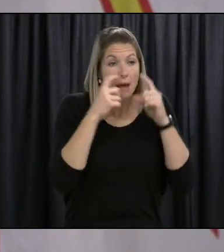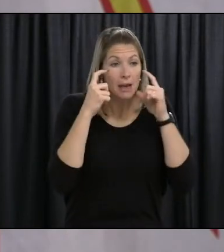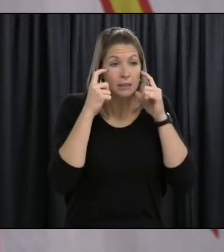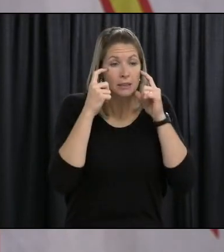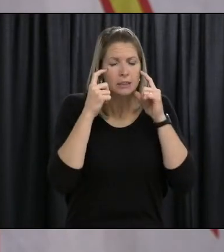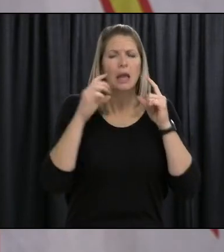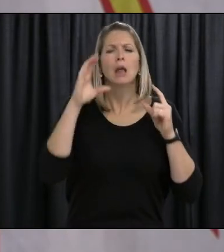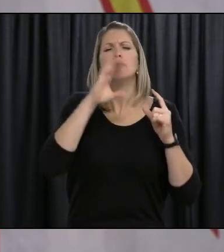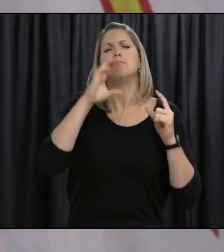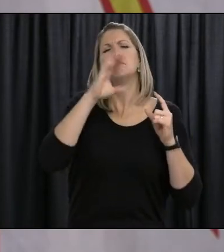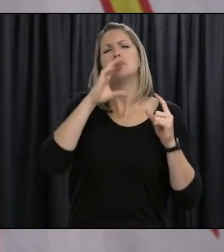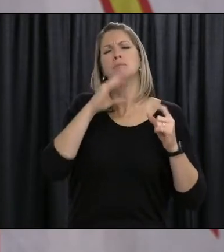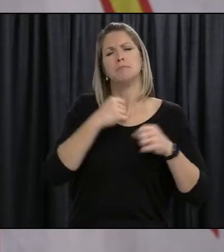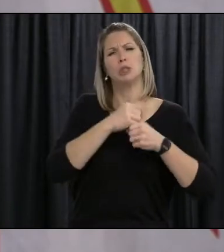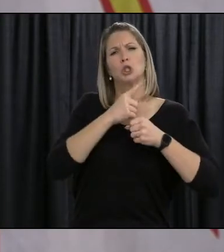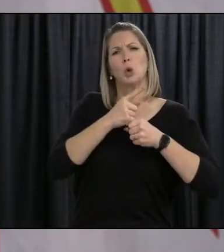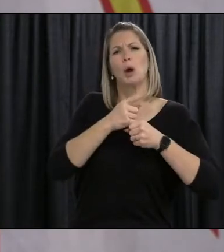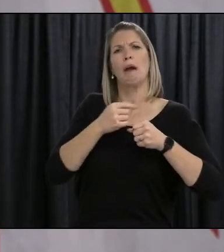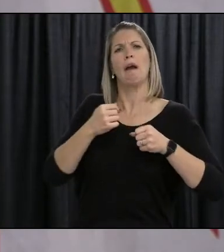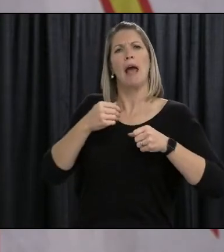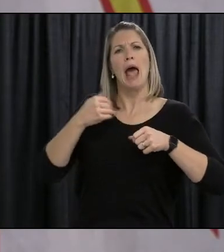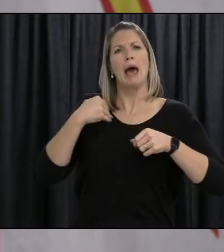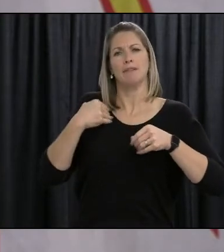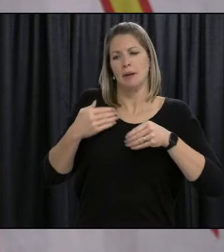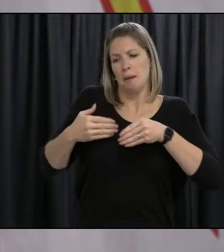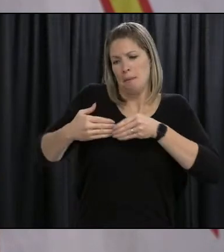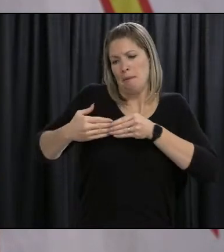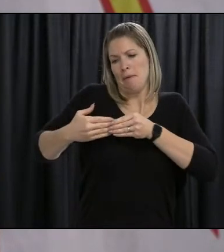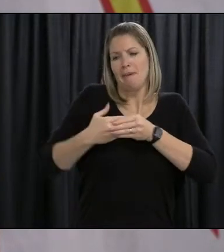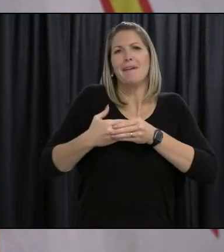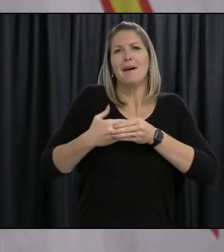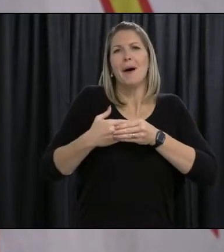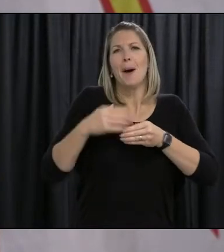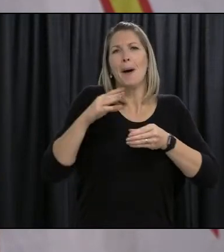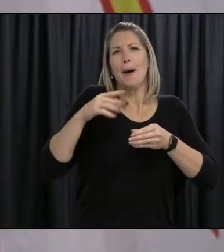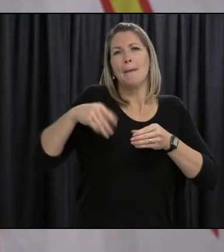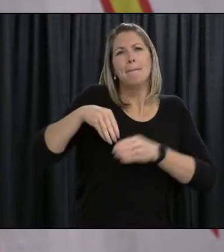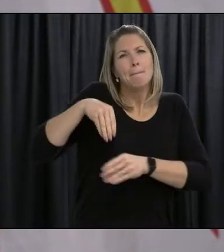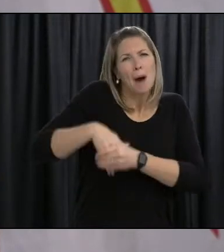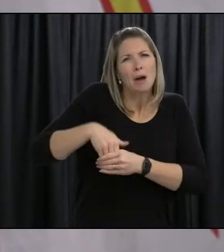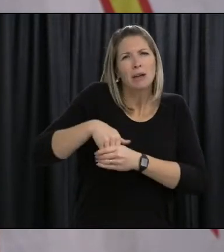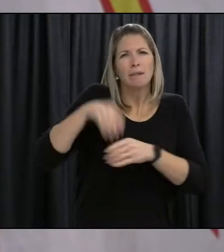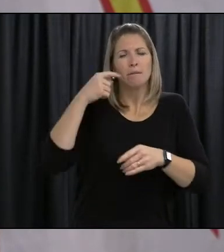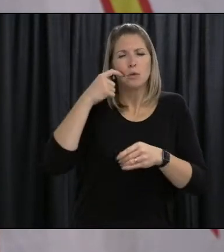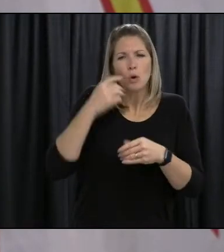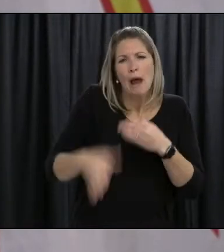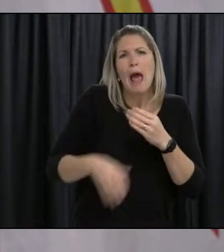it. Some masks have pockets that you can put filters in. I think that would be a good idea.